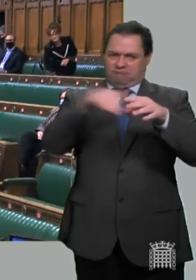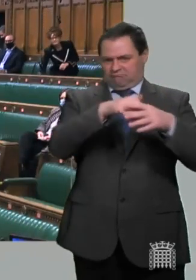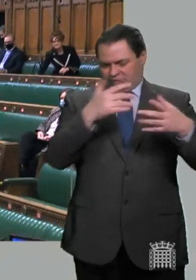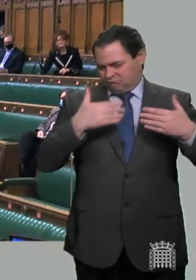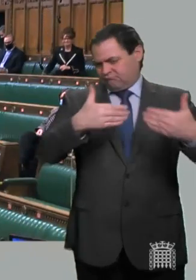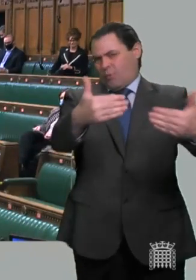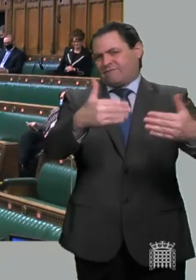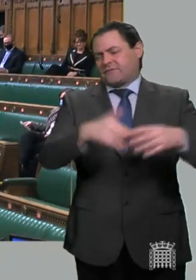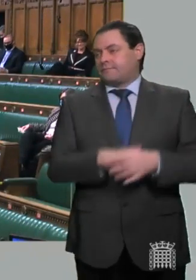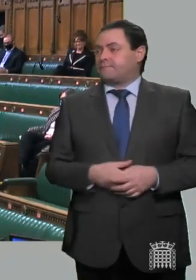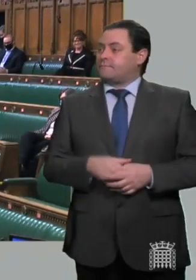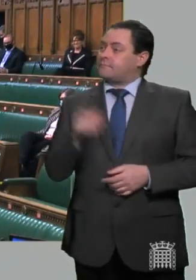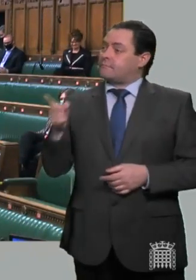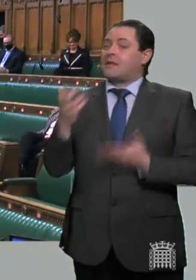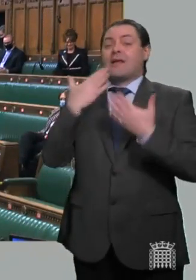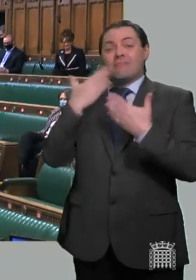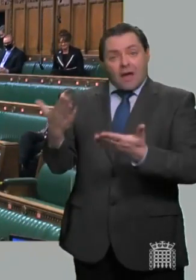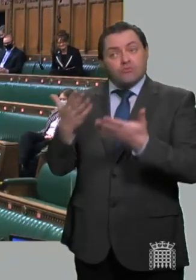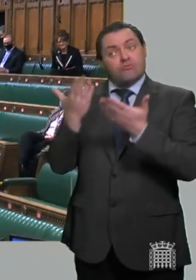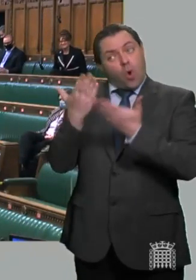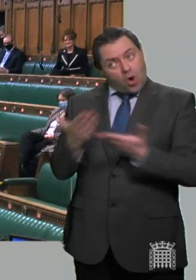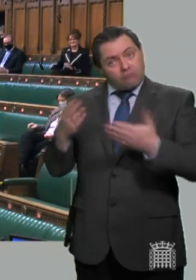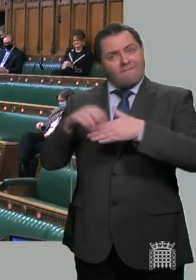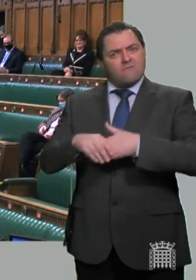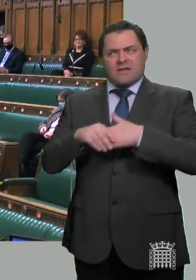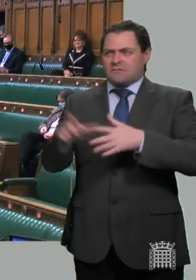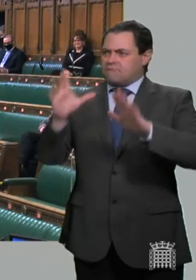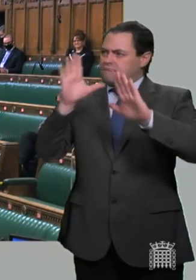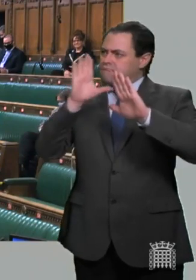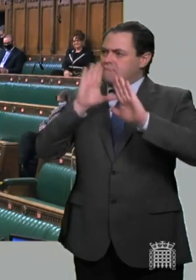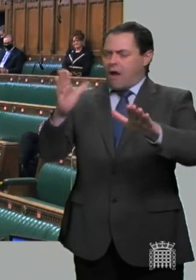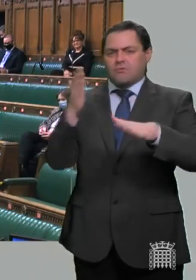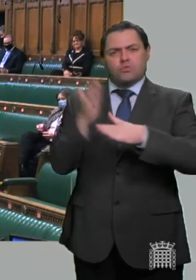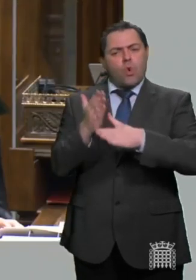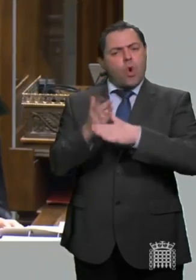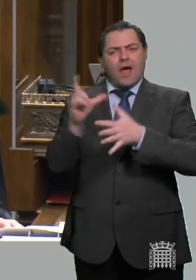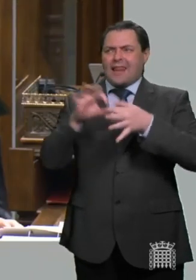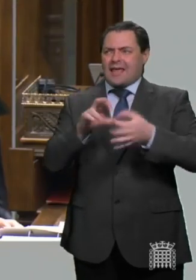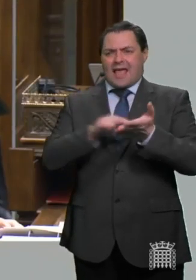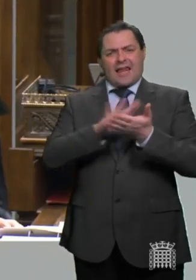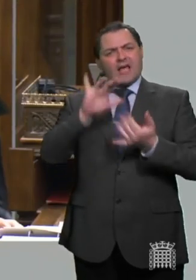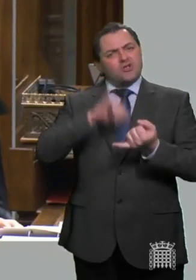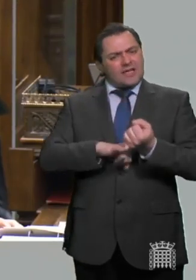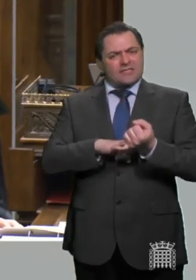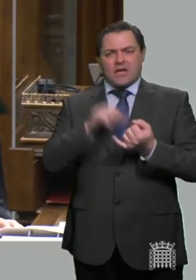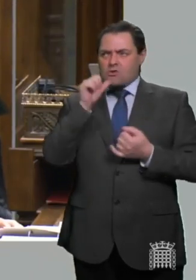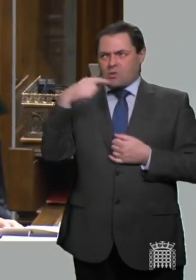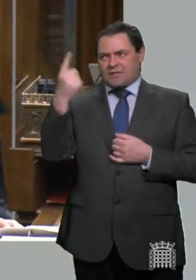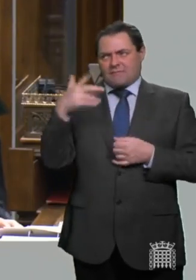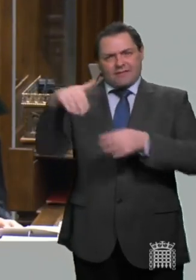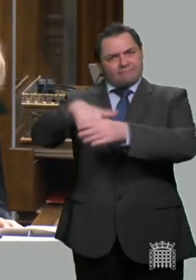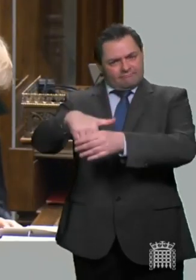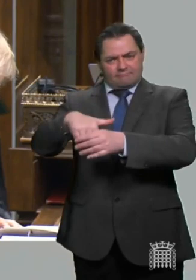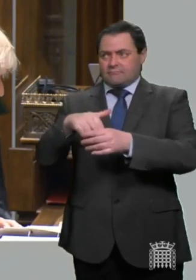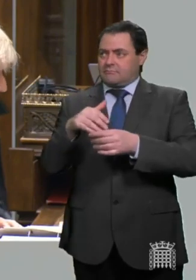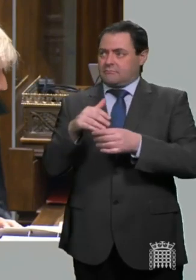My honourable friend is completely right. I thank her, by the way, again, for her amazing service in the NHS in Wrexham and her returning